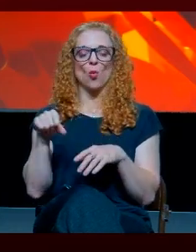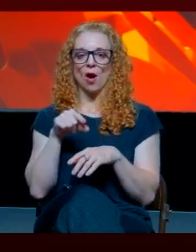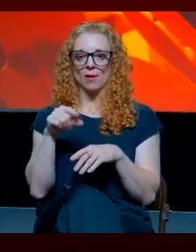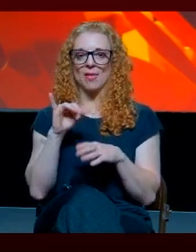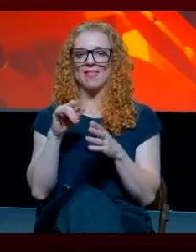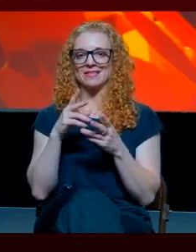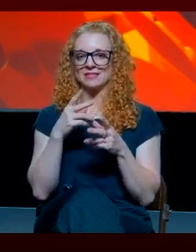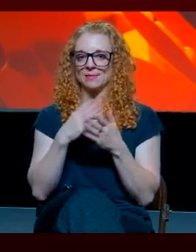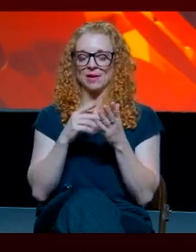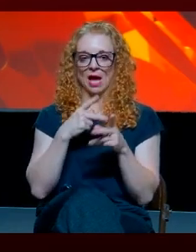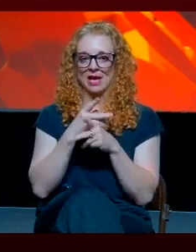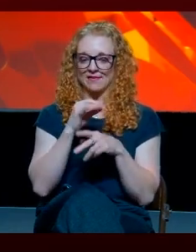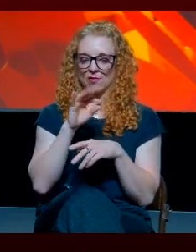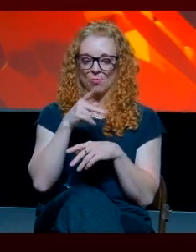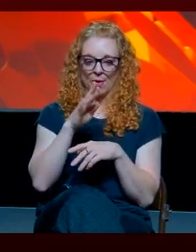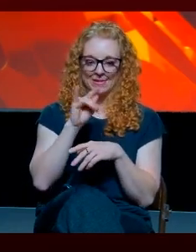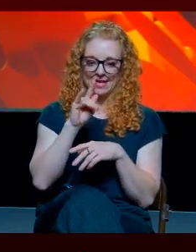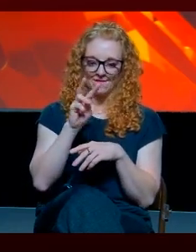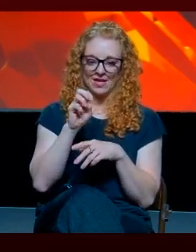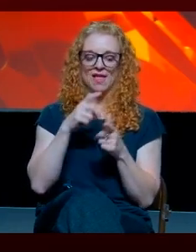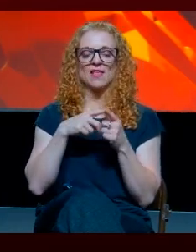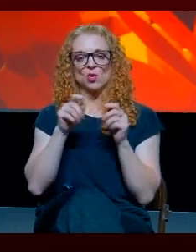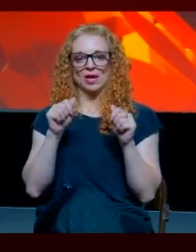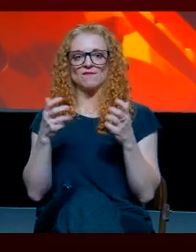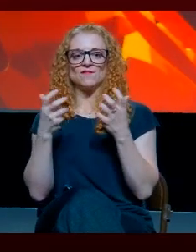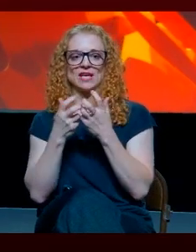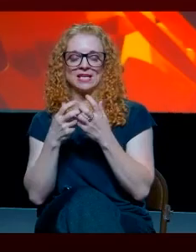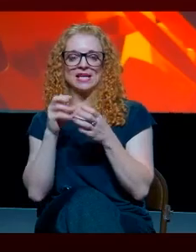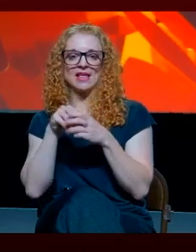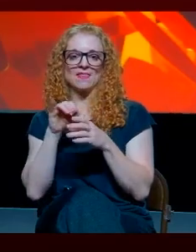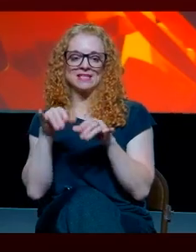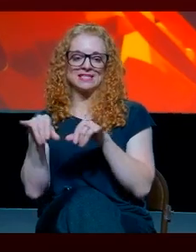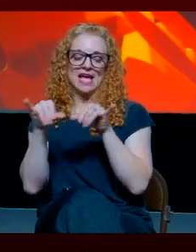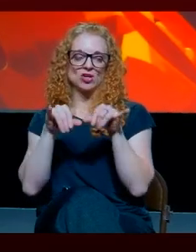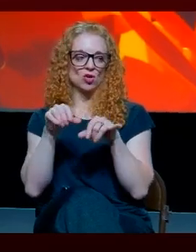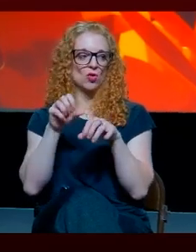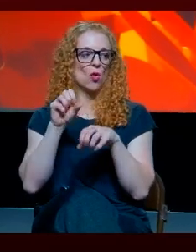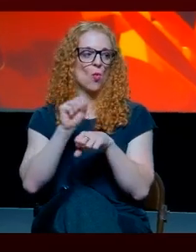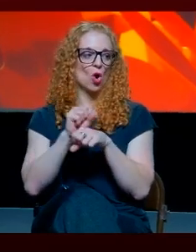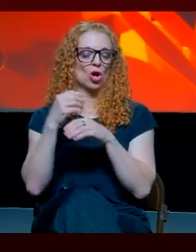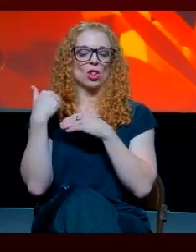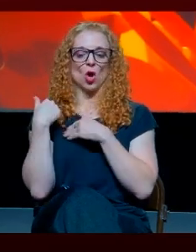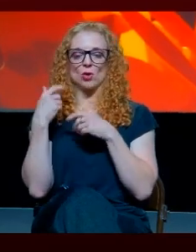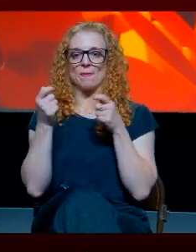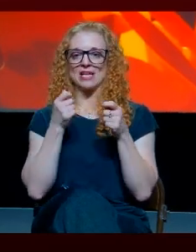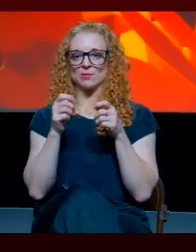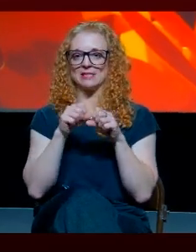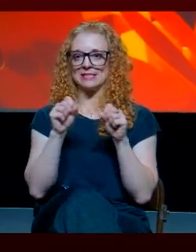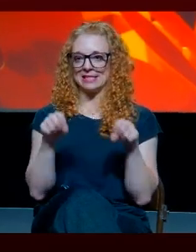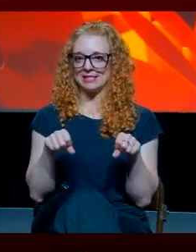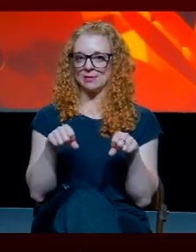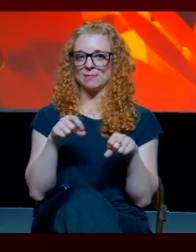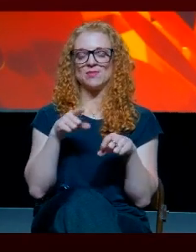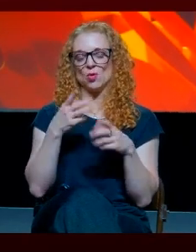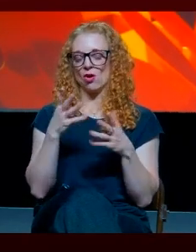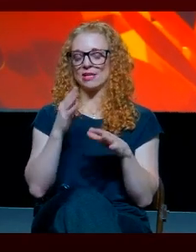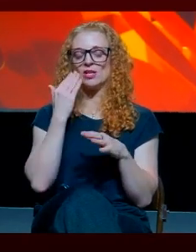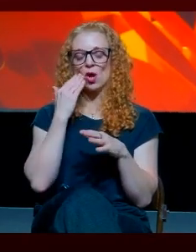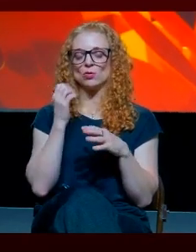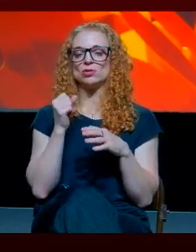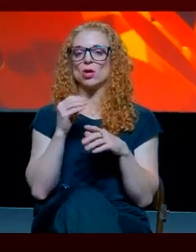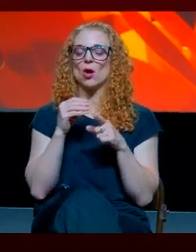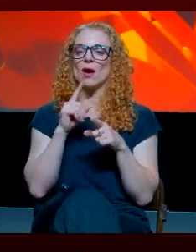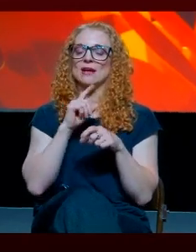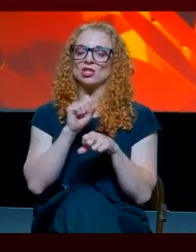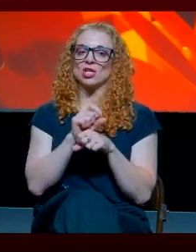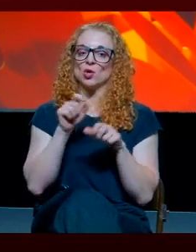some type of primitive. And so you can fit it within the standard workload management systems you all know. In fact, you can